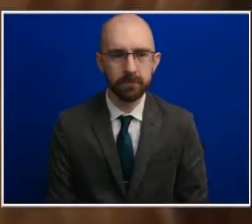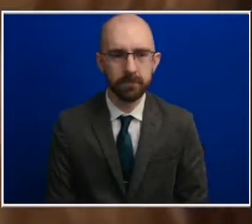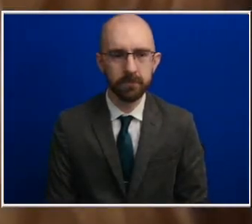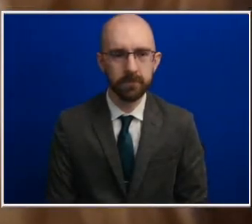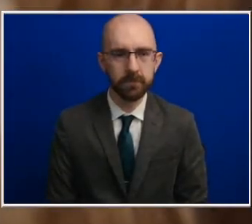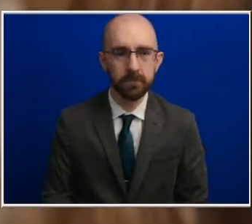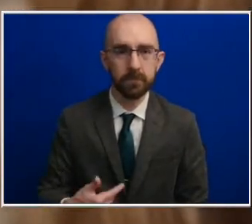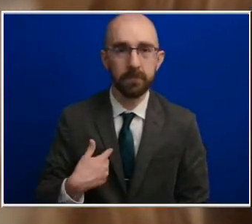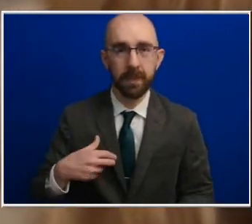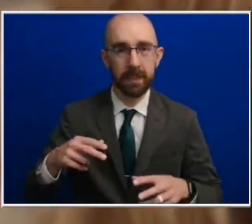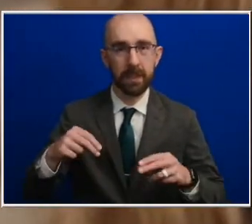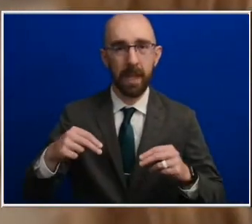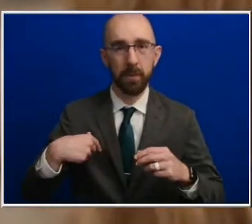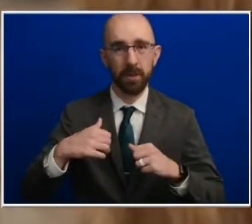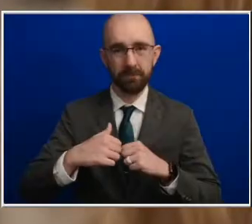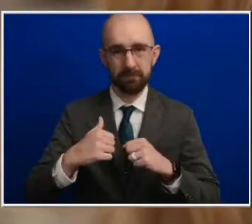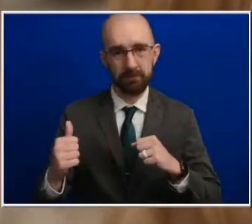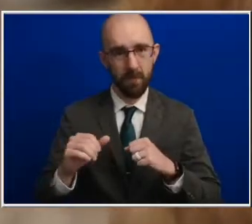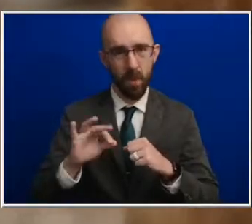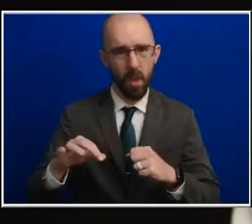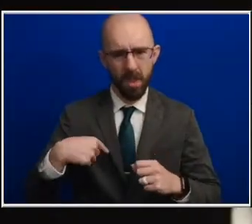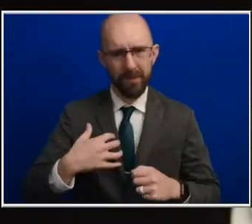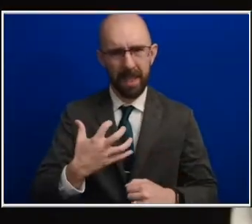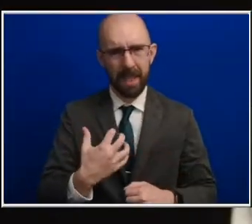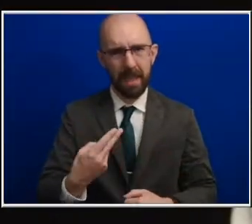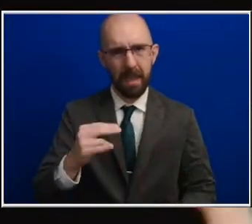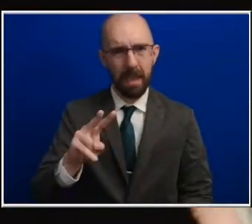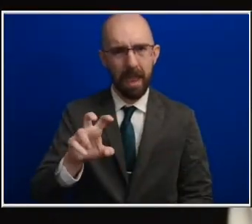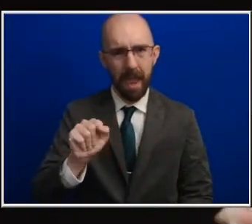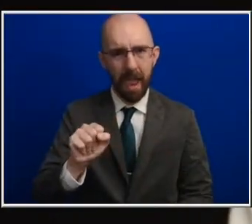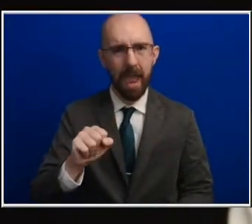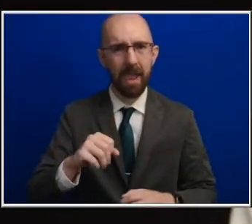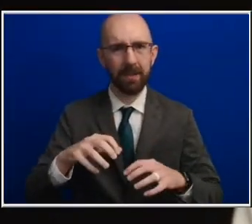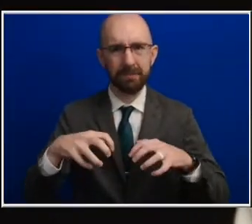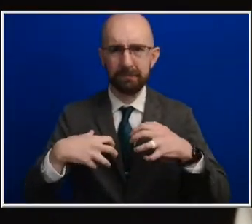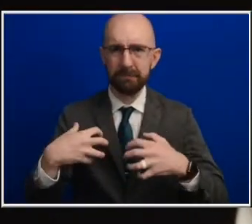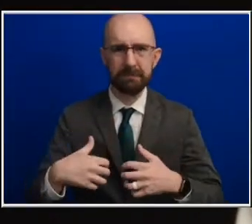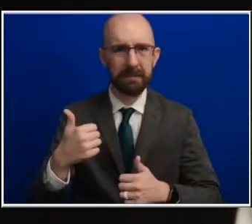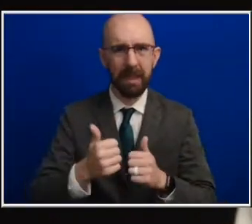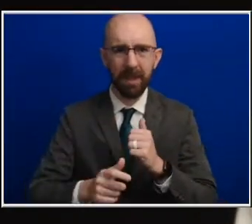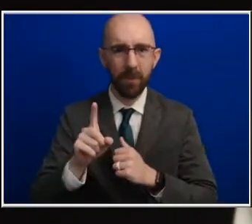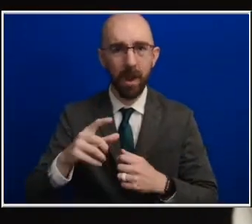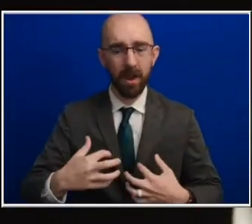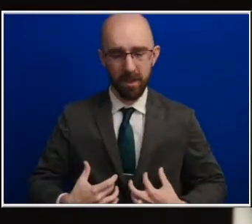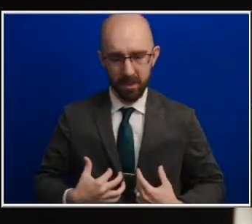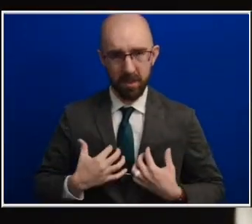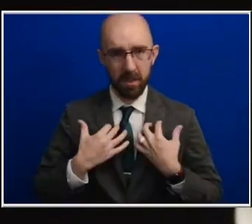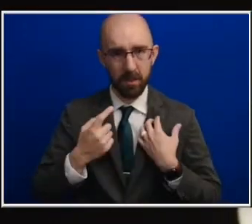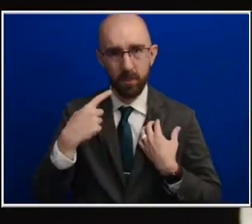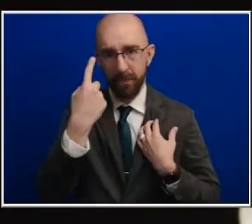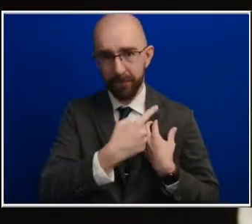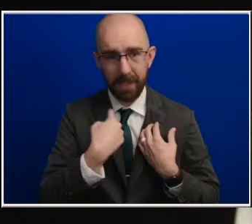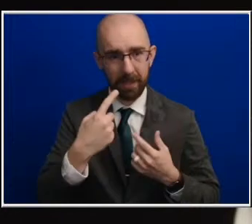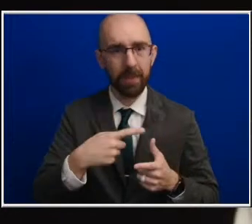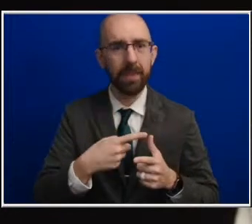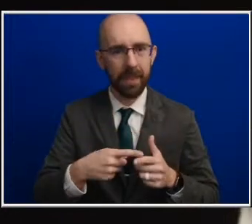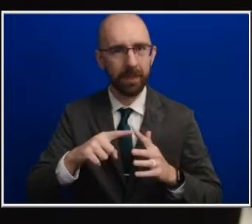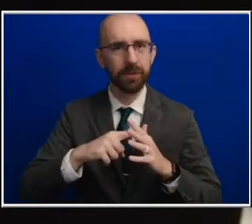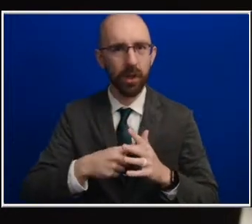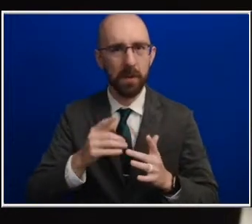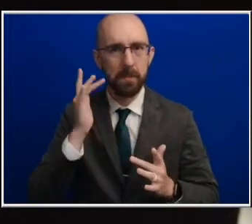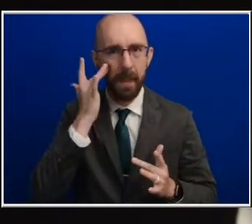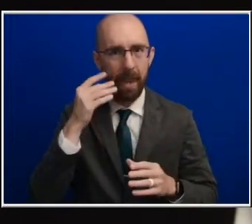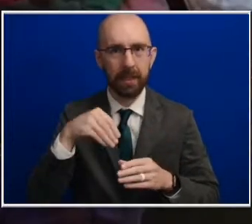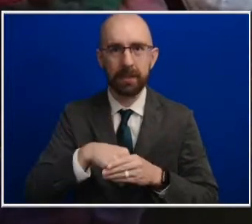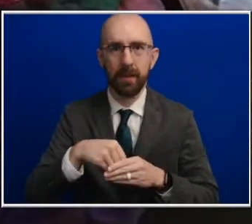his diaper off, and it was just hives and welts everywhere. It did get up to, his face area, which then started the panic inside of me,